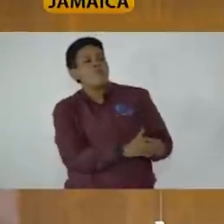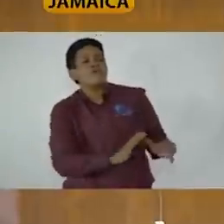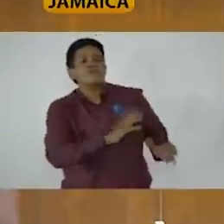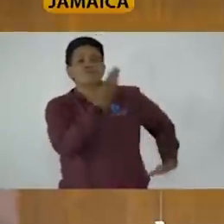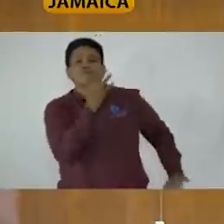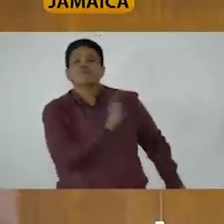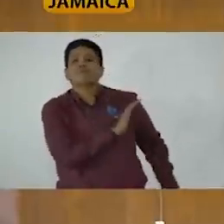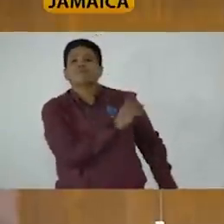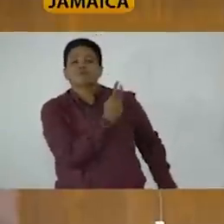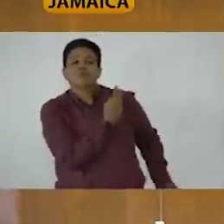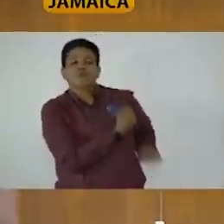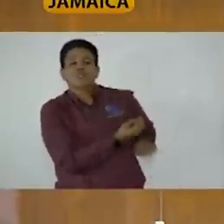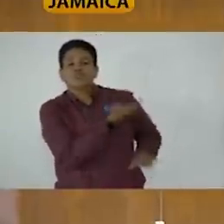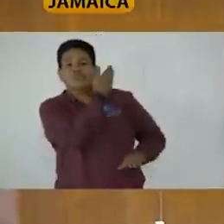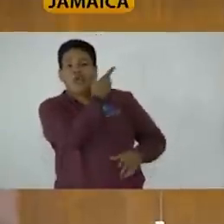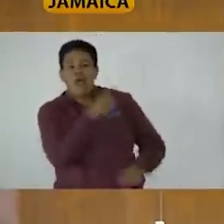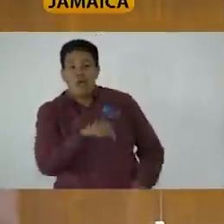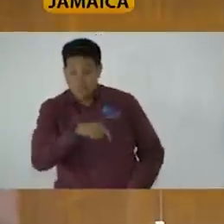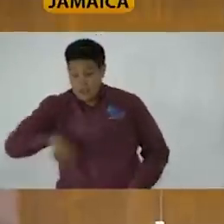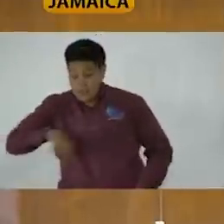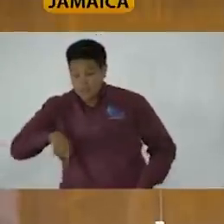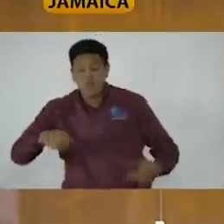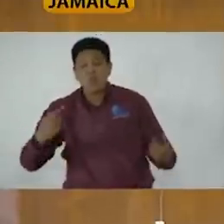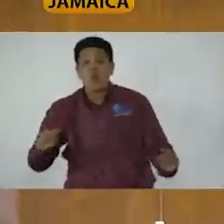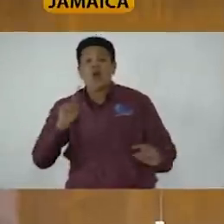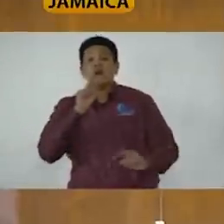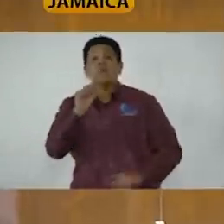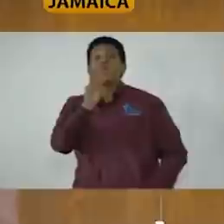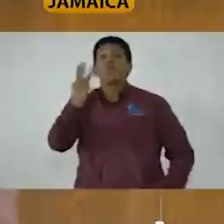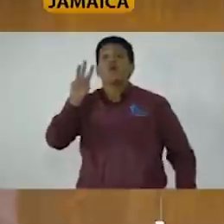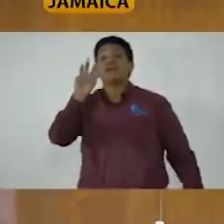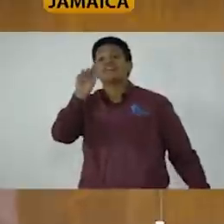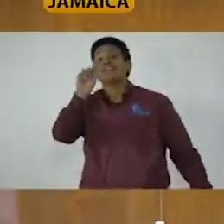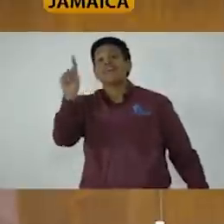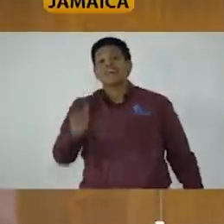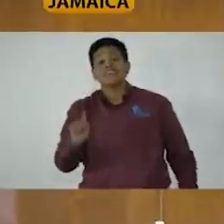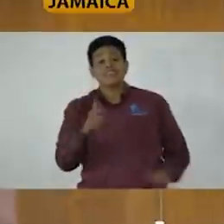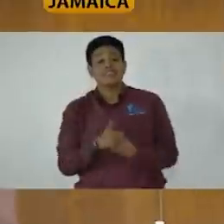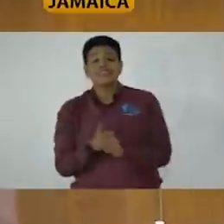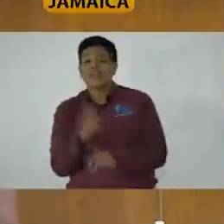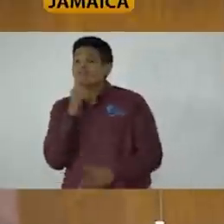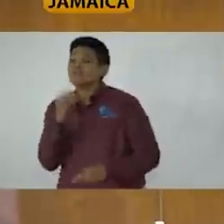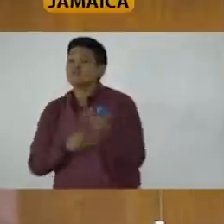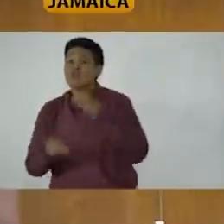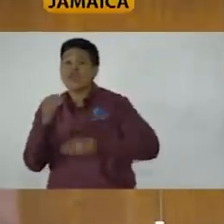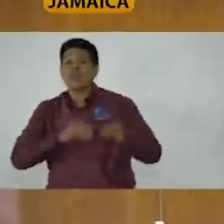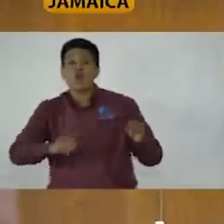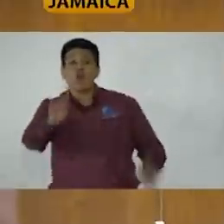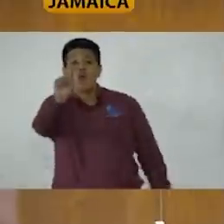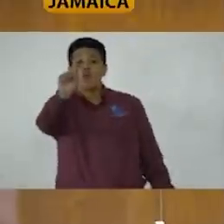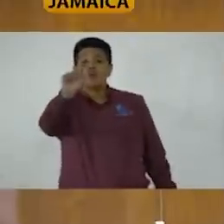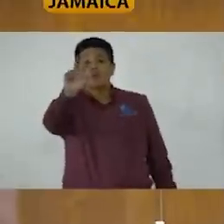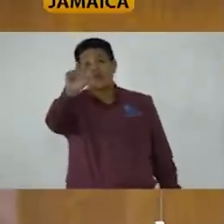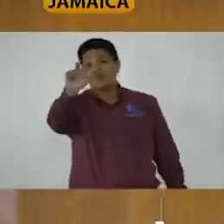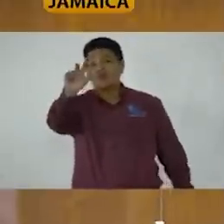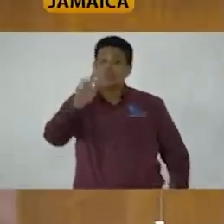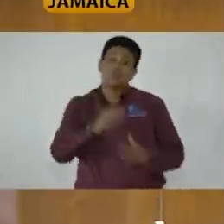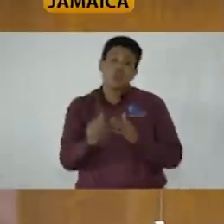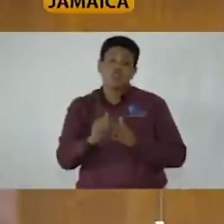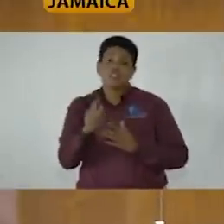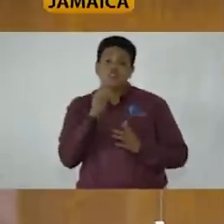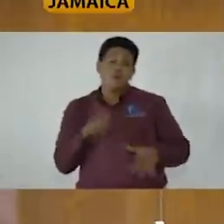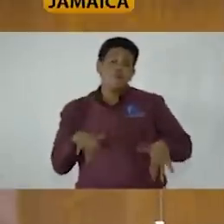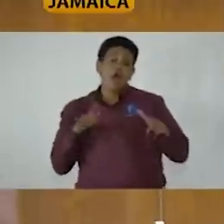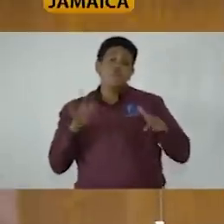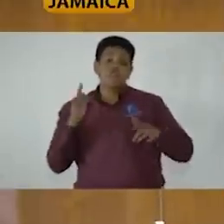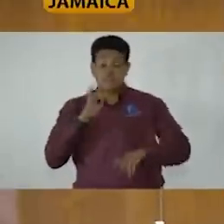Madam Speaker, just this week, the West Texas Intermediary traded at $123 per barrel, and the